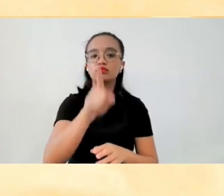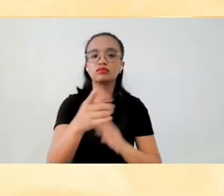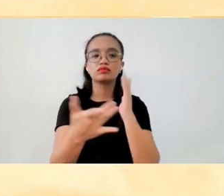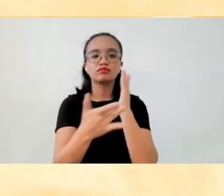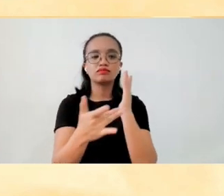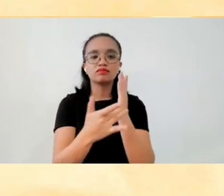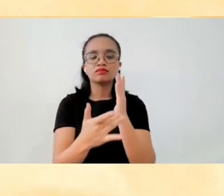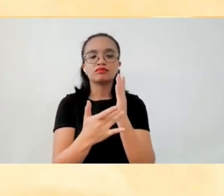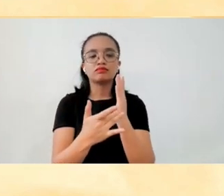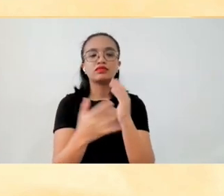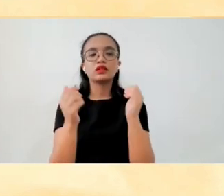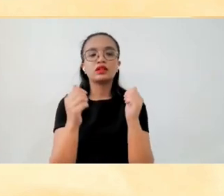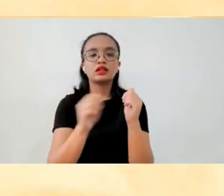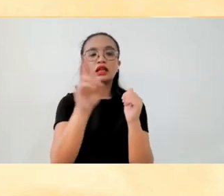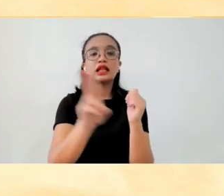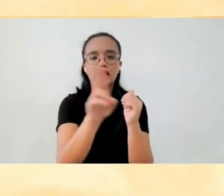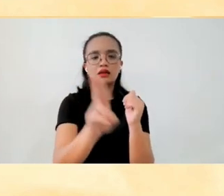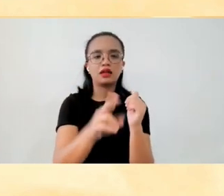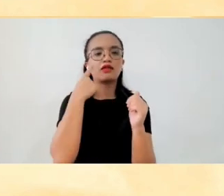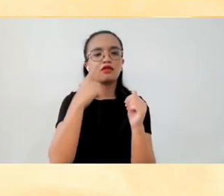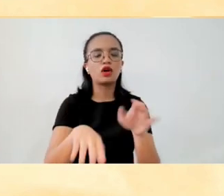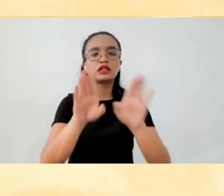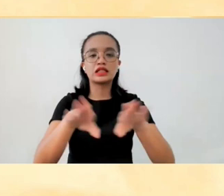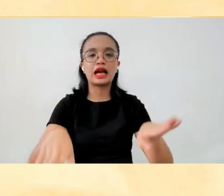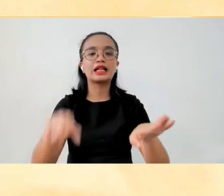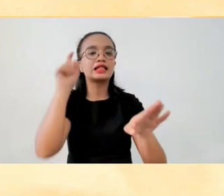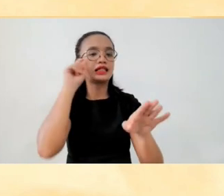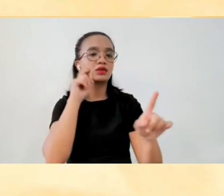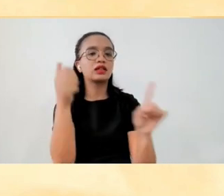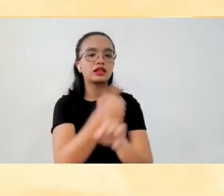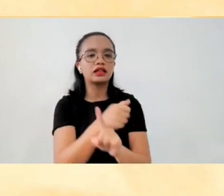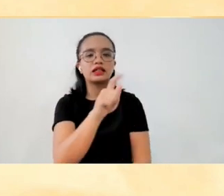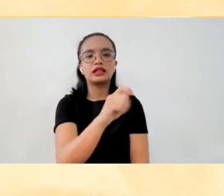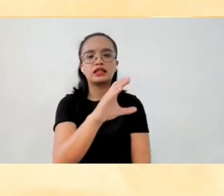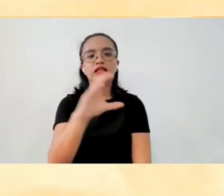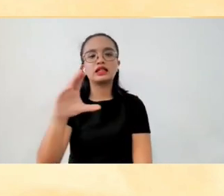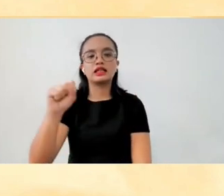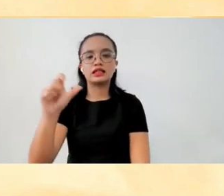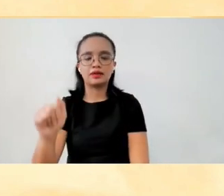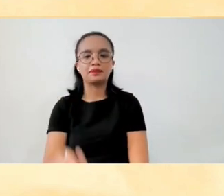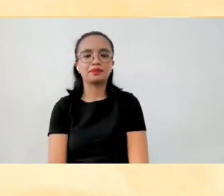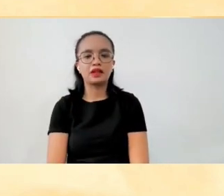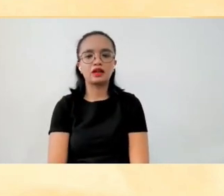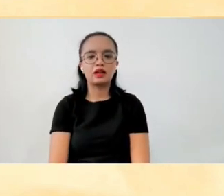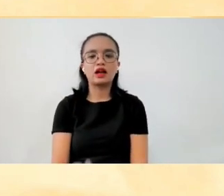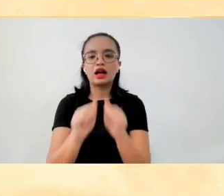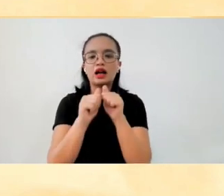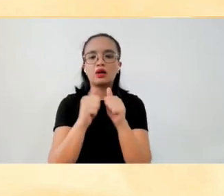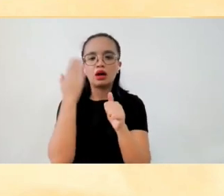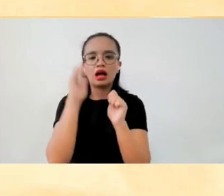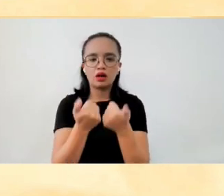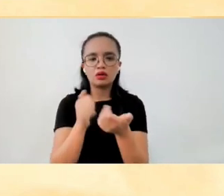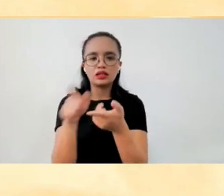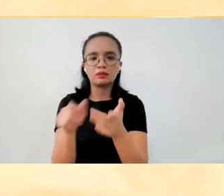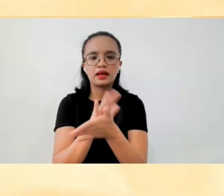technology-assisted child sexual abuse, so I wrote the reference as well. What about it can cause trauma?